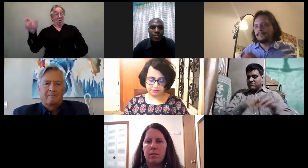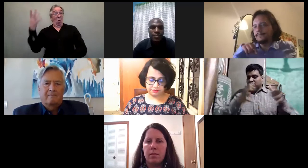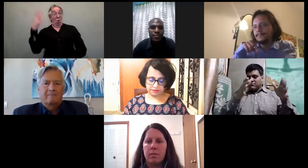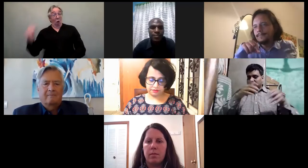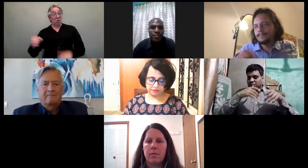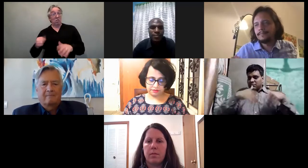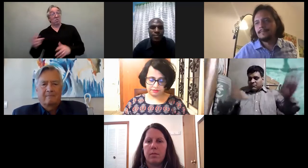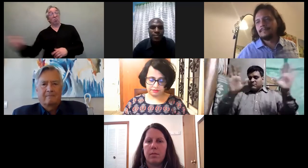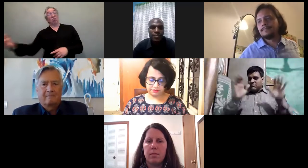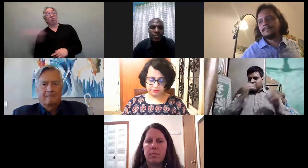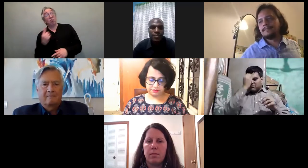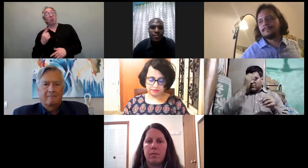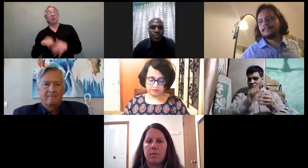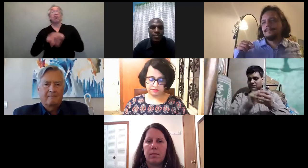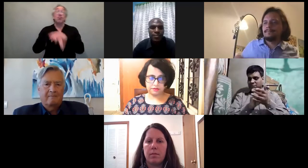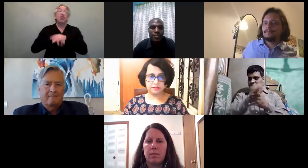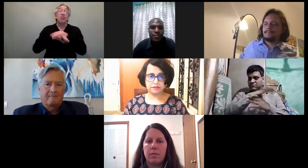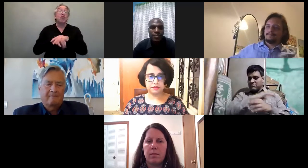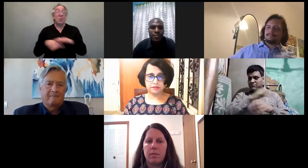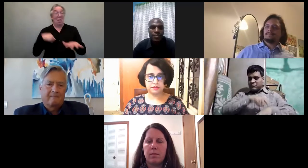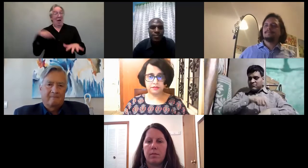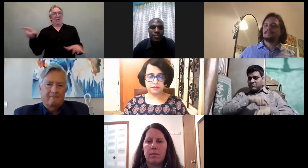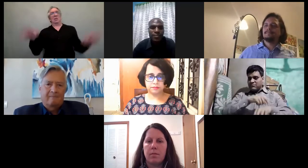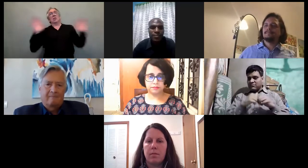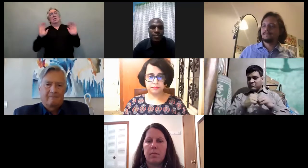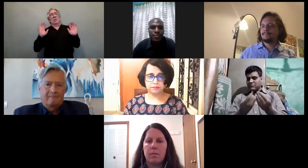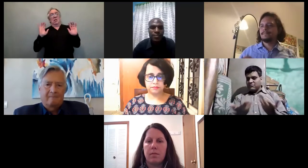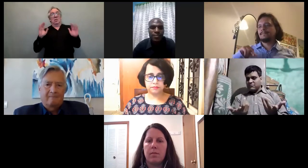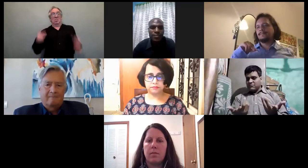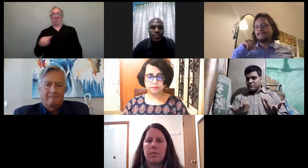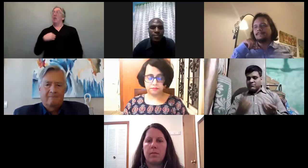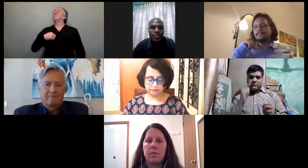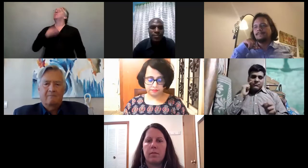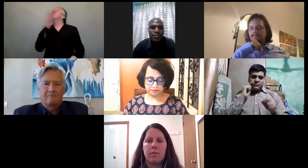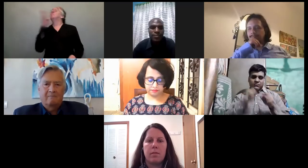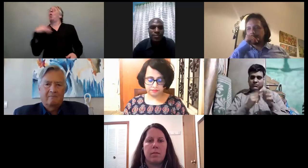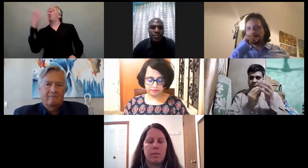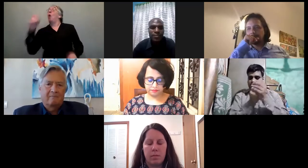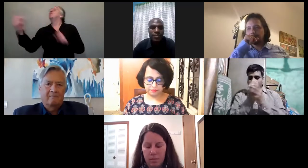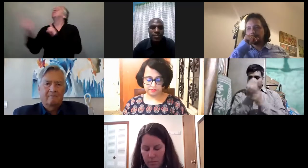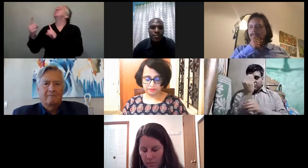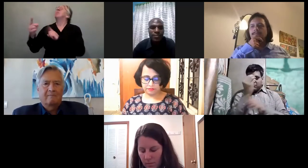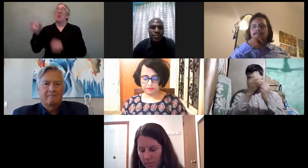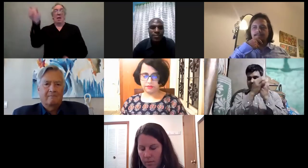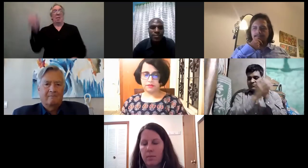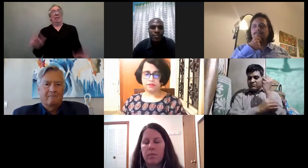and communicate with people, they're not very keen on touching me.